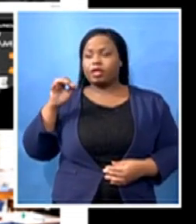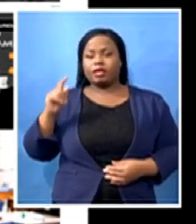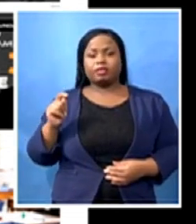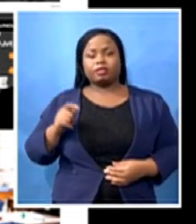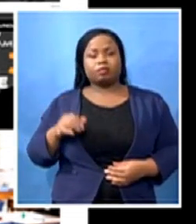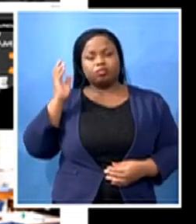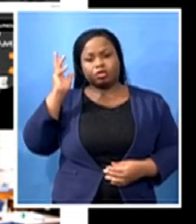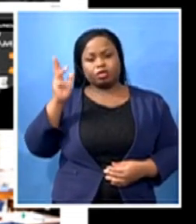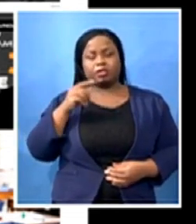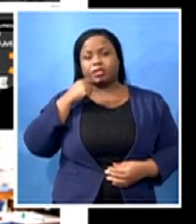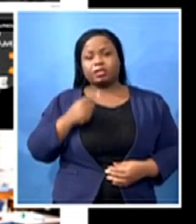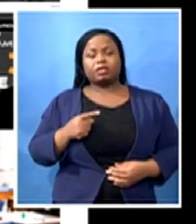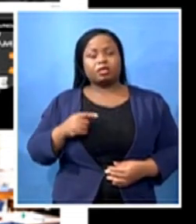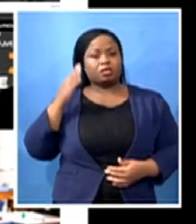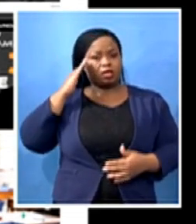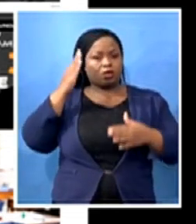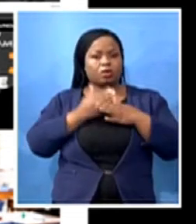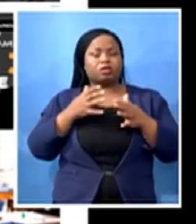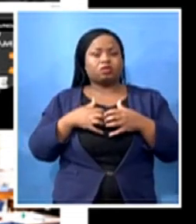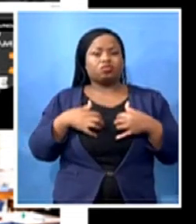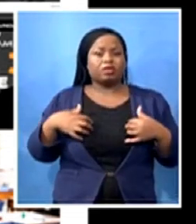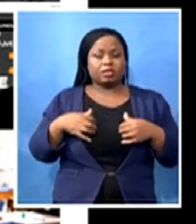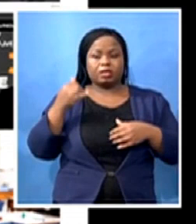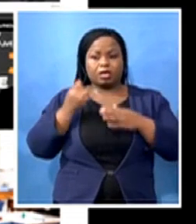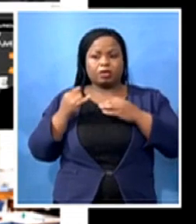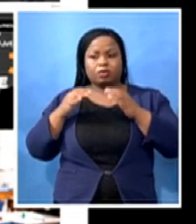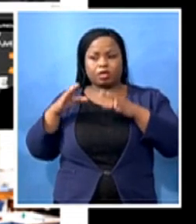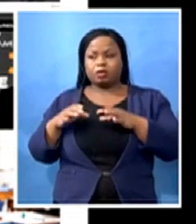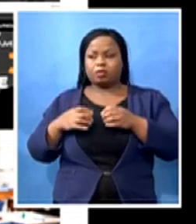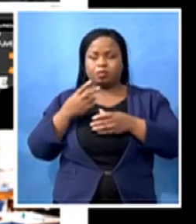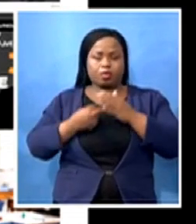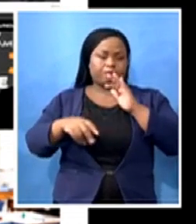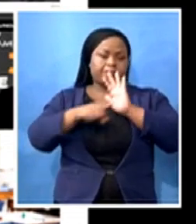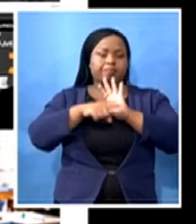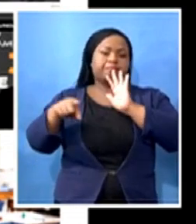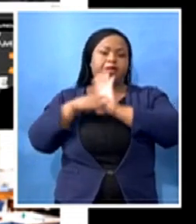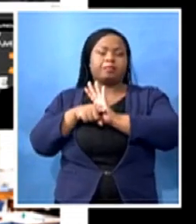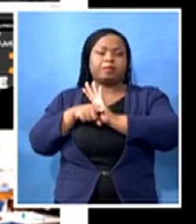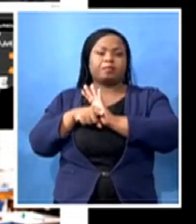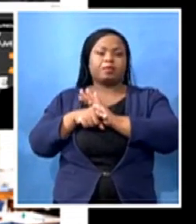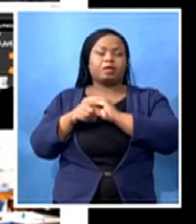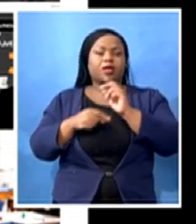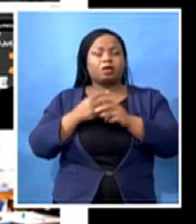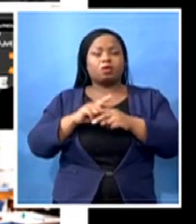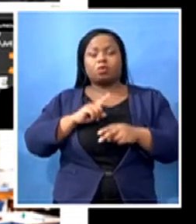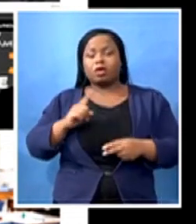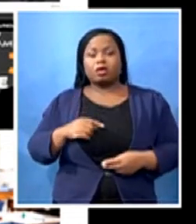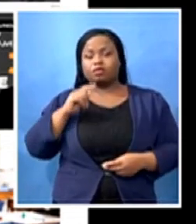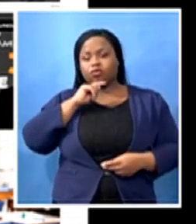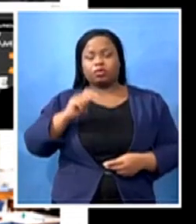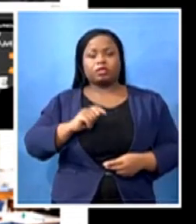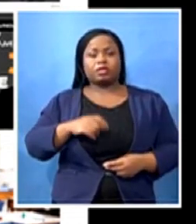isolation both are negatively associated with trust in the president, the police, and the army. It also